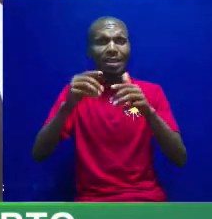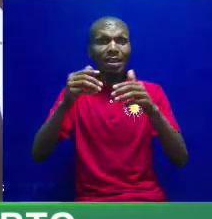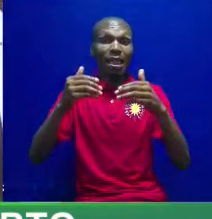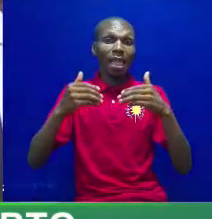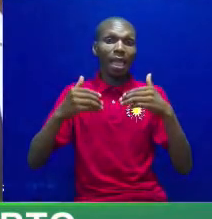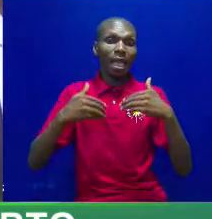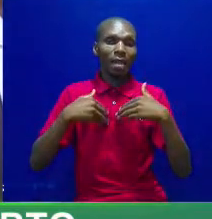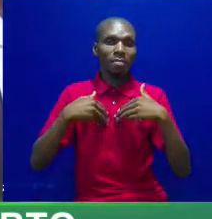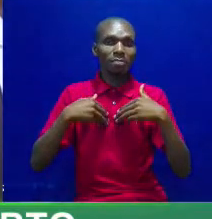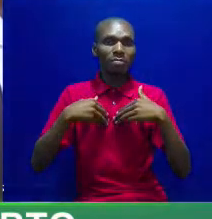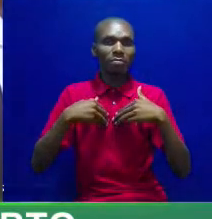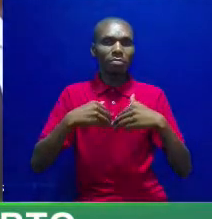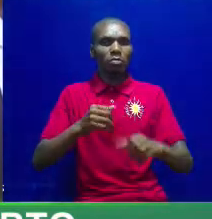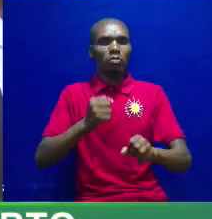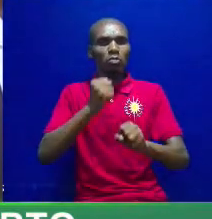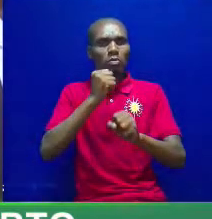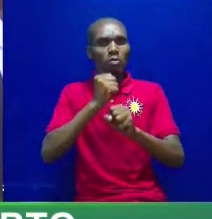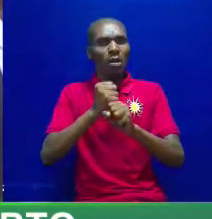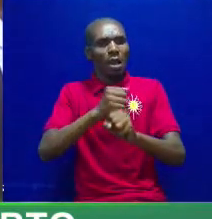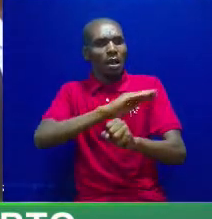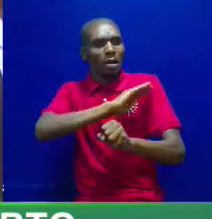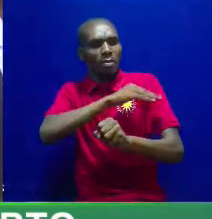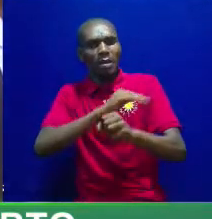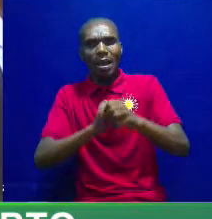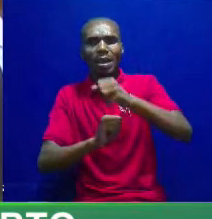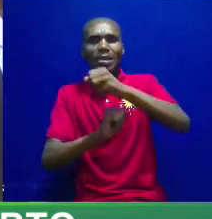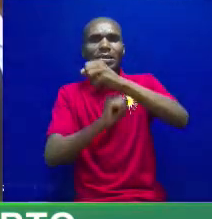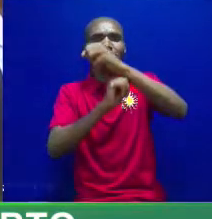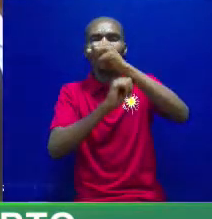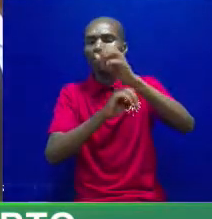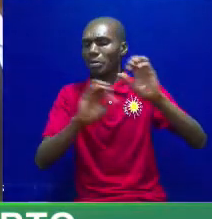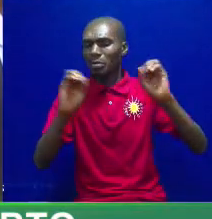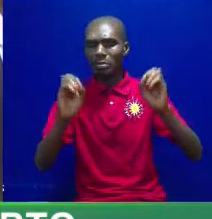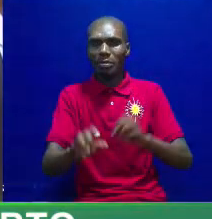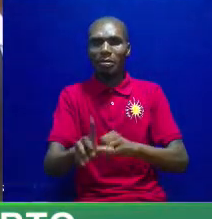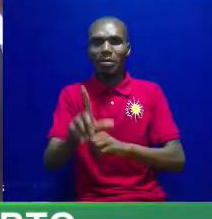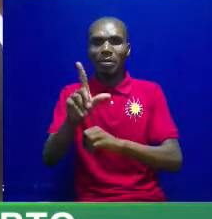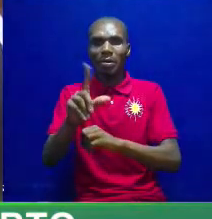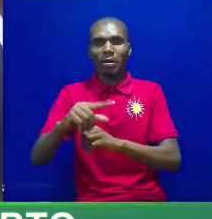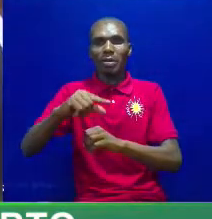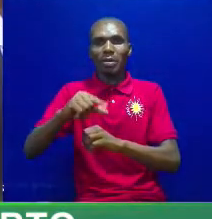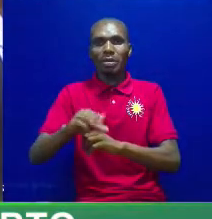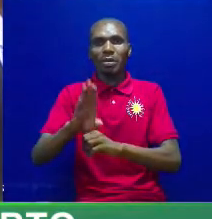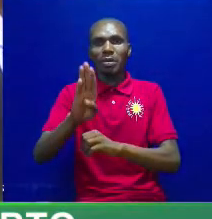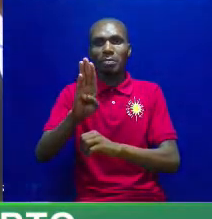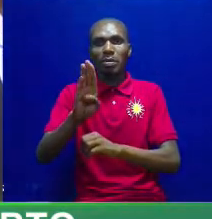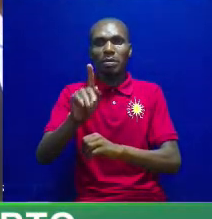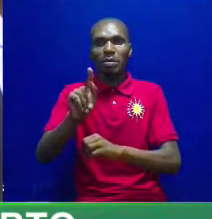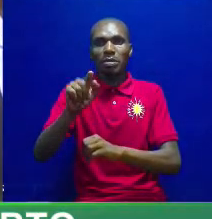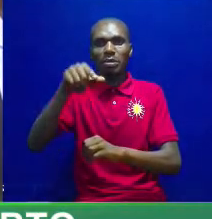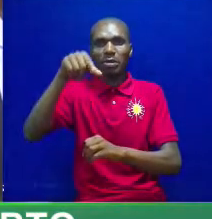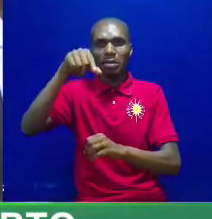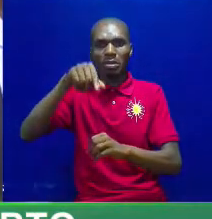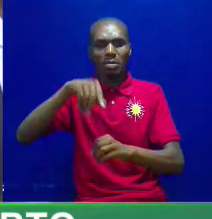stated my position I don't support it I don't support it I don't support